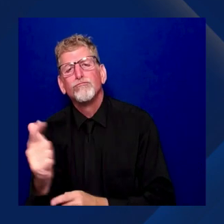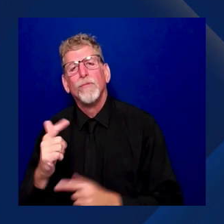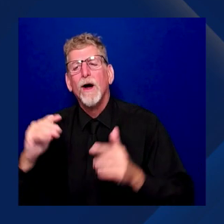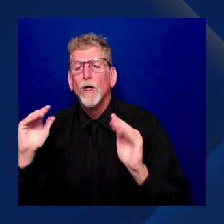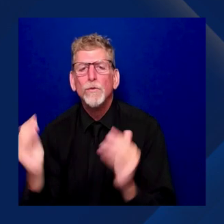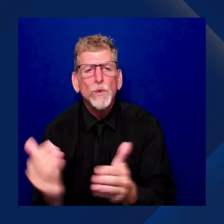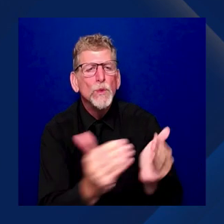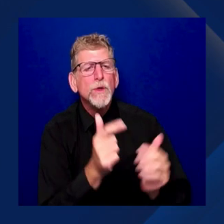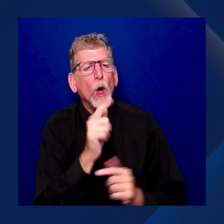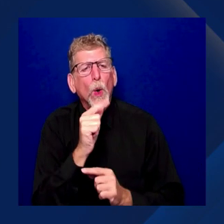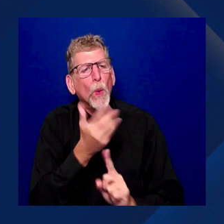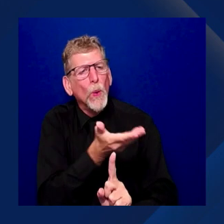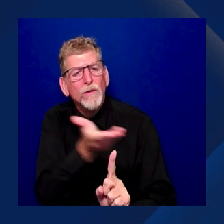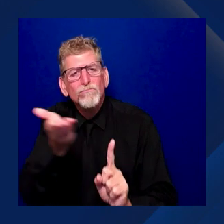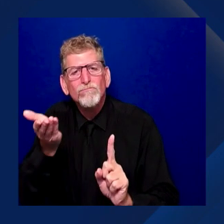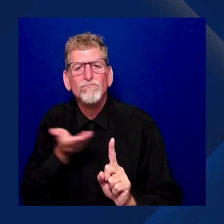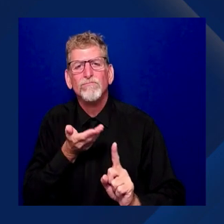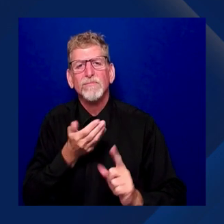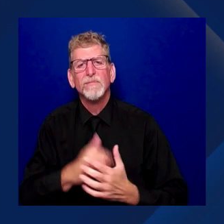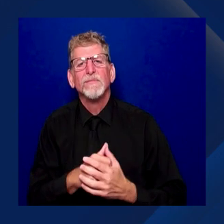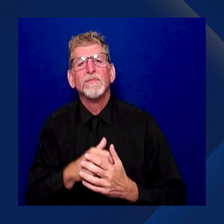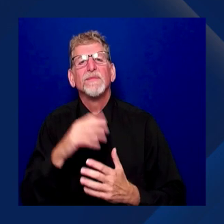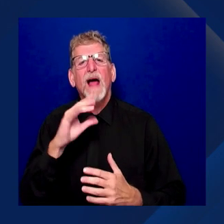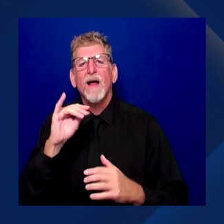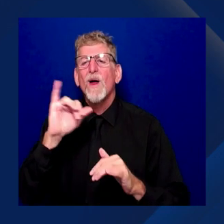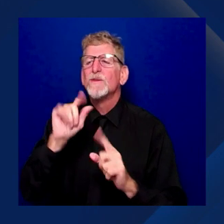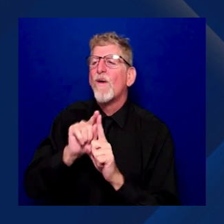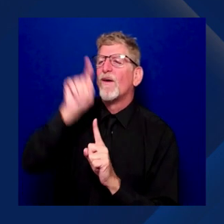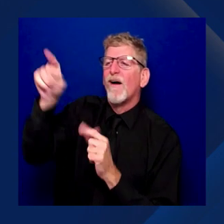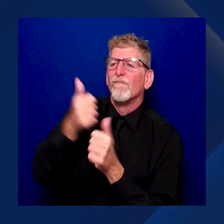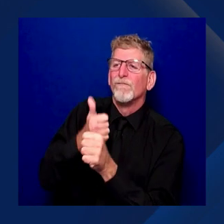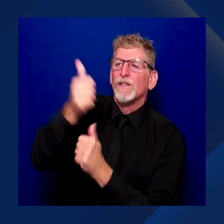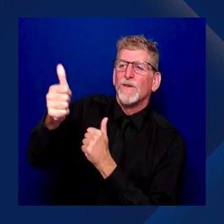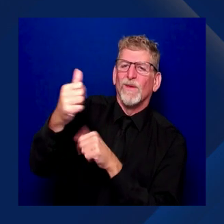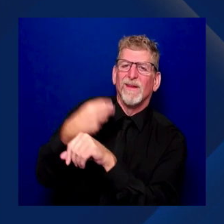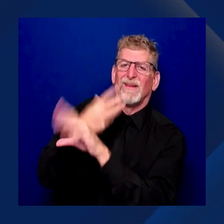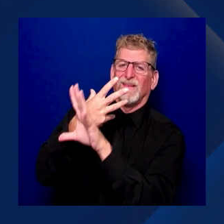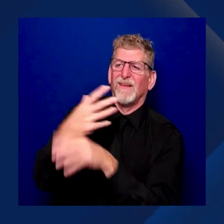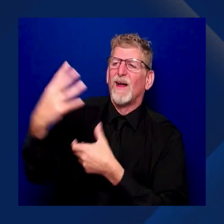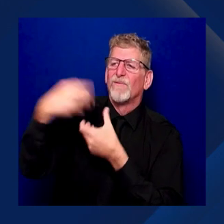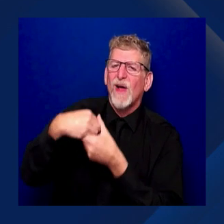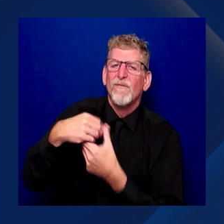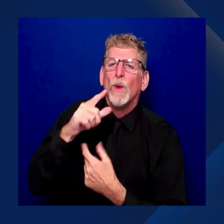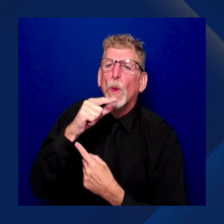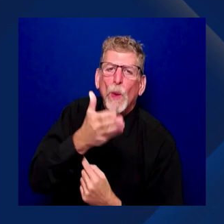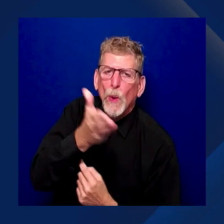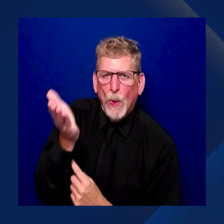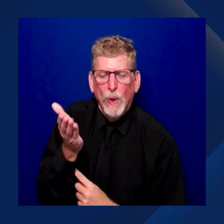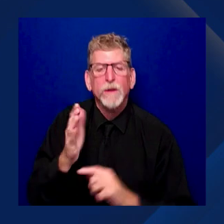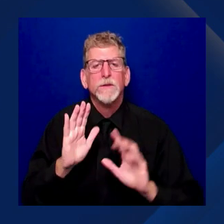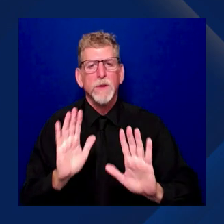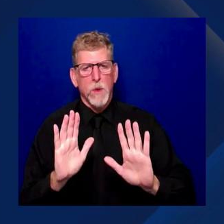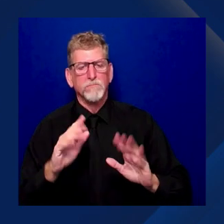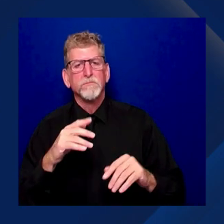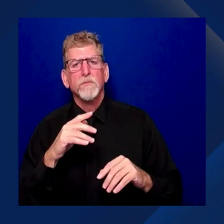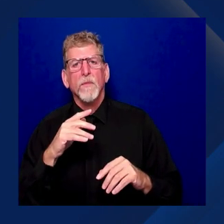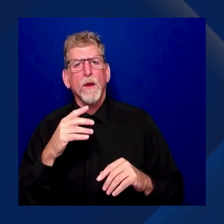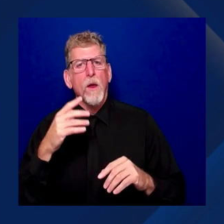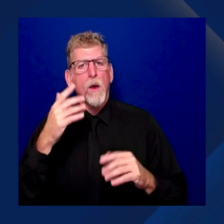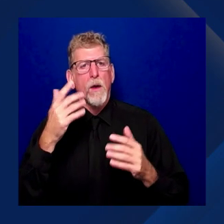us virtually from around the country. Please also take a moment to share why this issue speaks to you